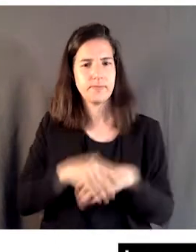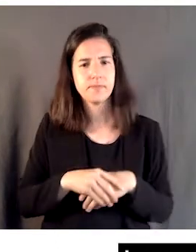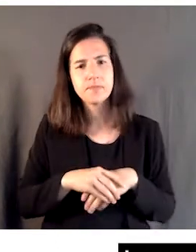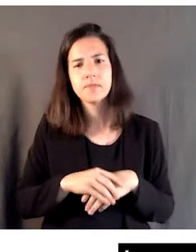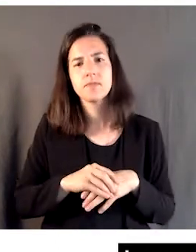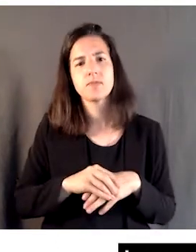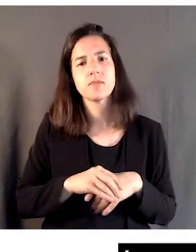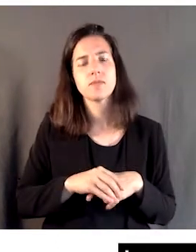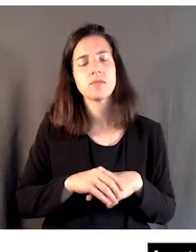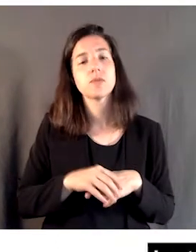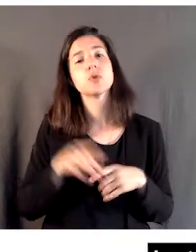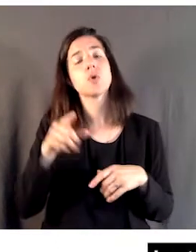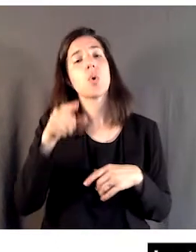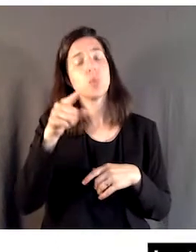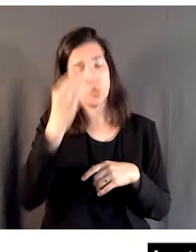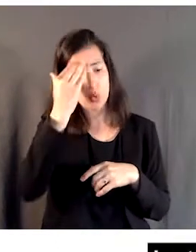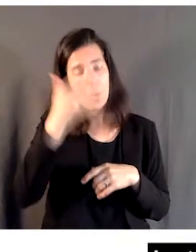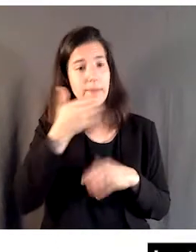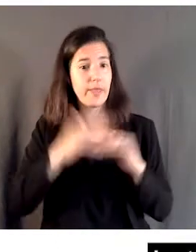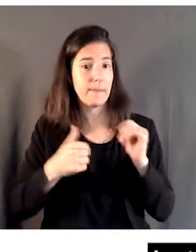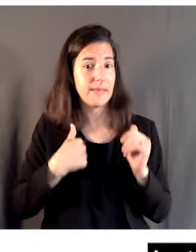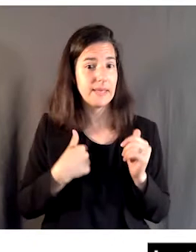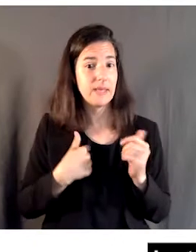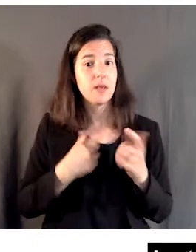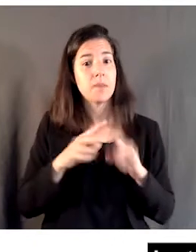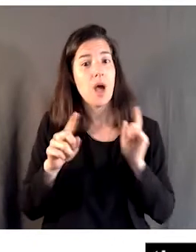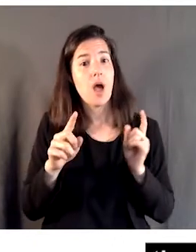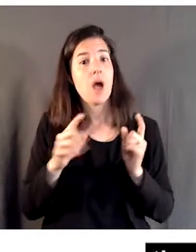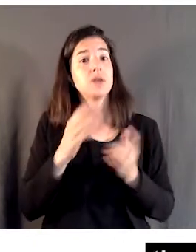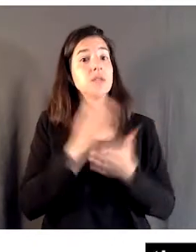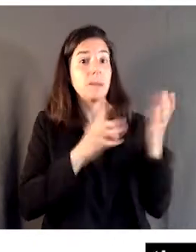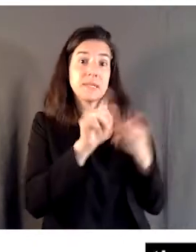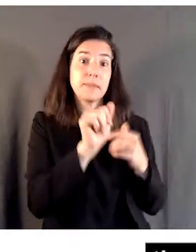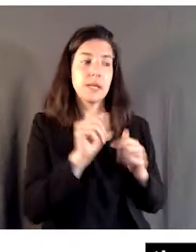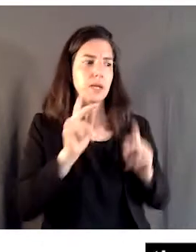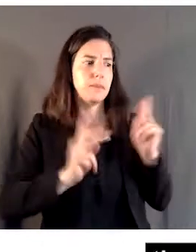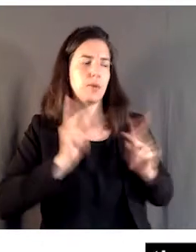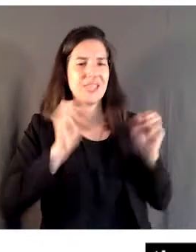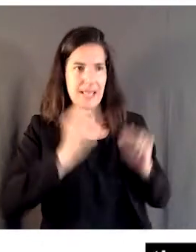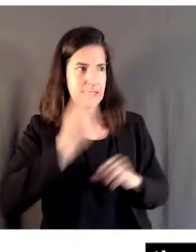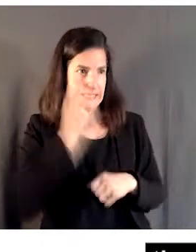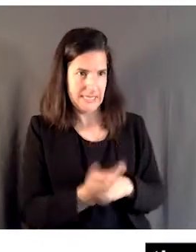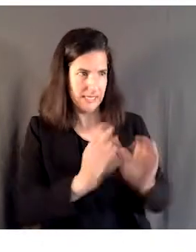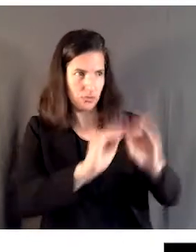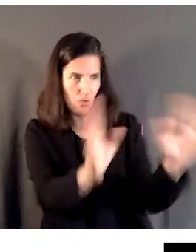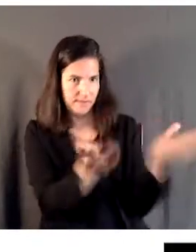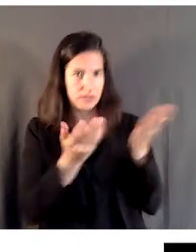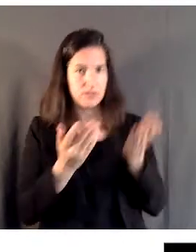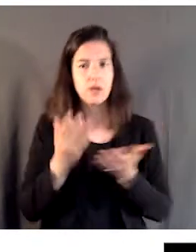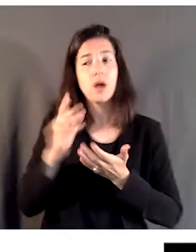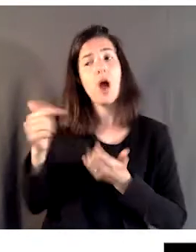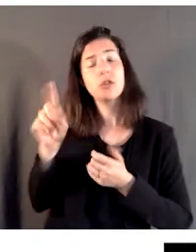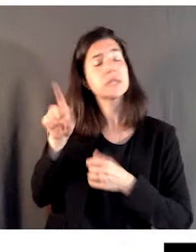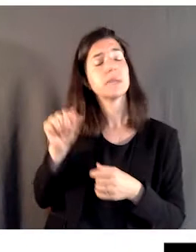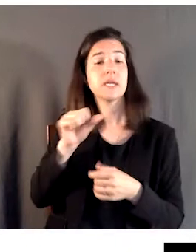as you would know better than I would, but there's disabilities that folks can see, and there's disabilities that folks cannot see. And so I'll talk about